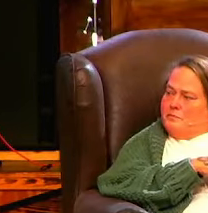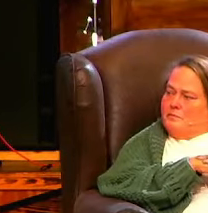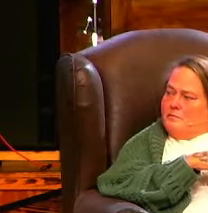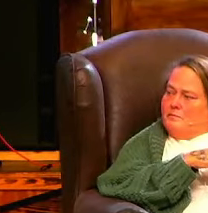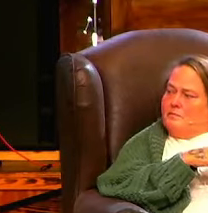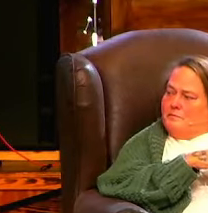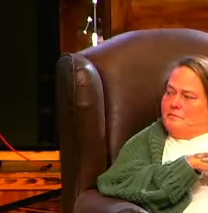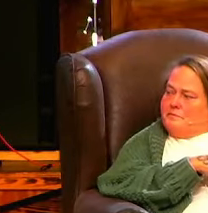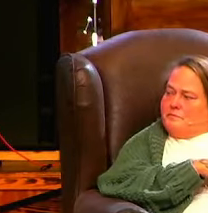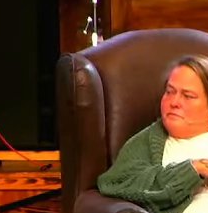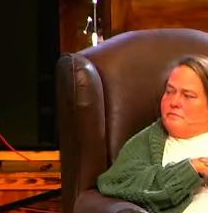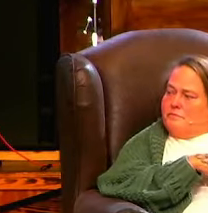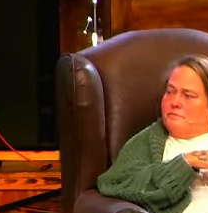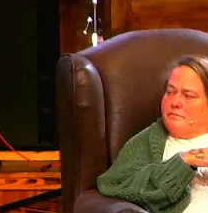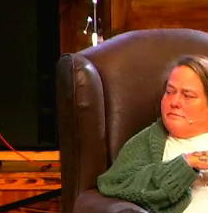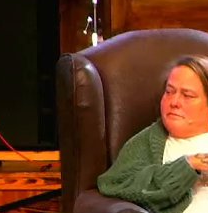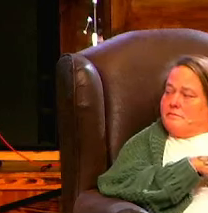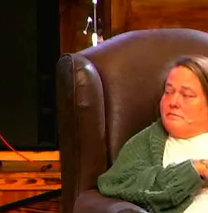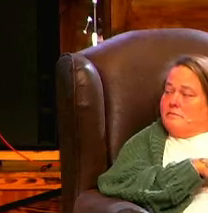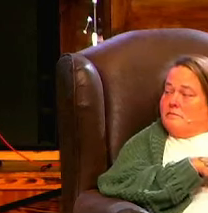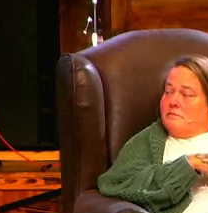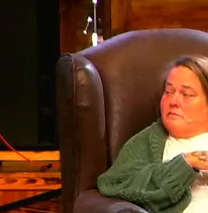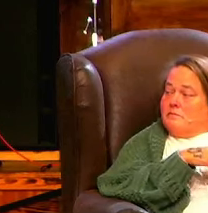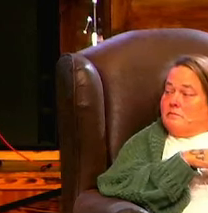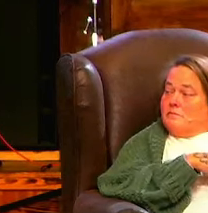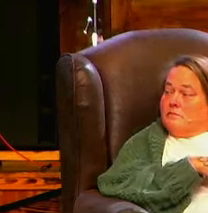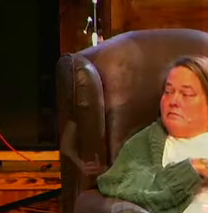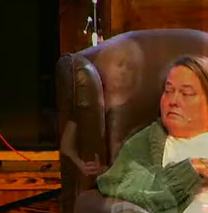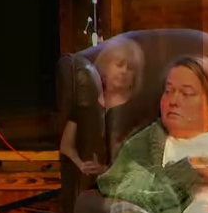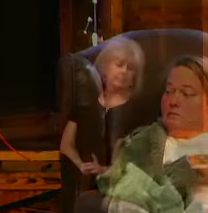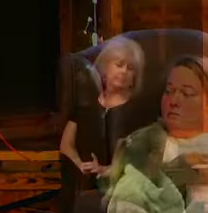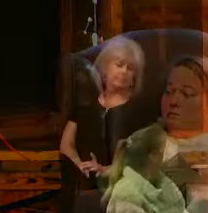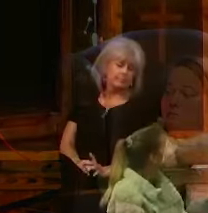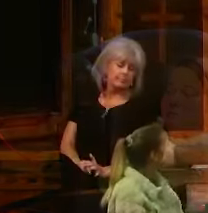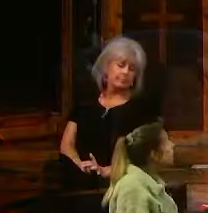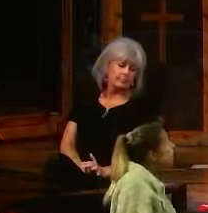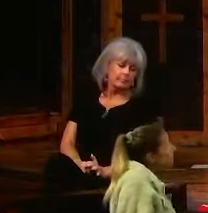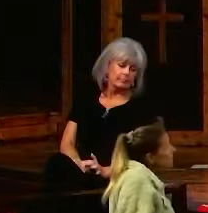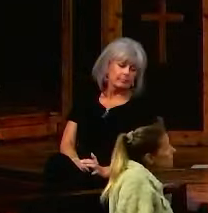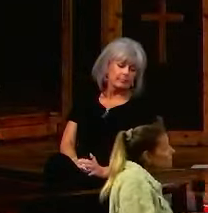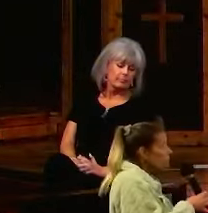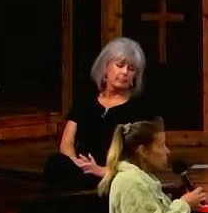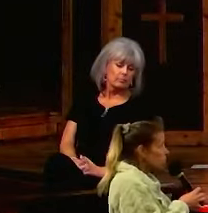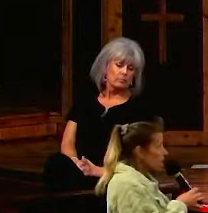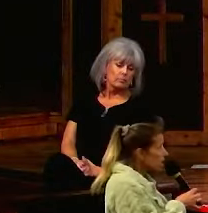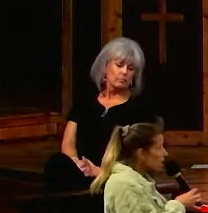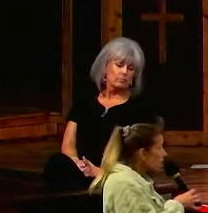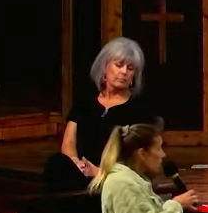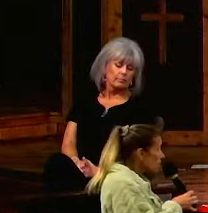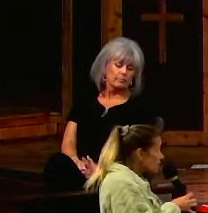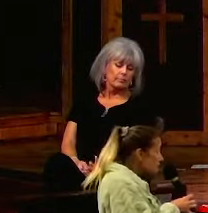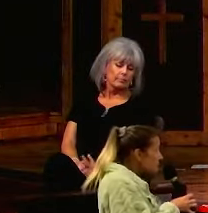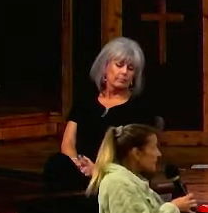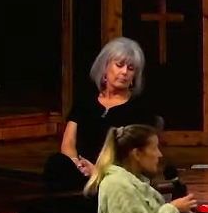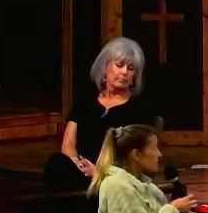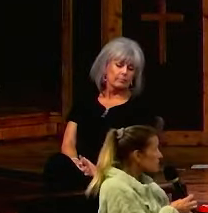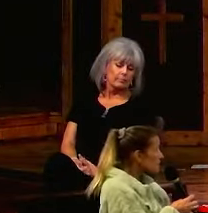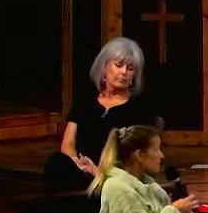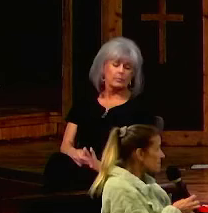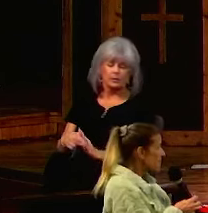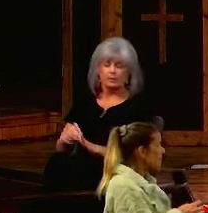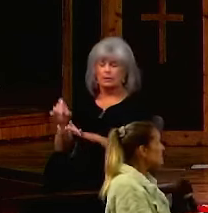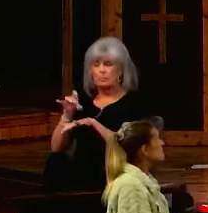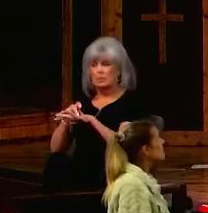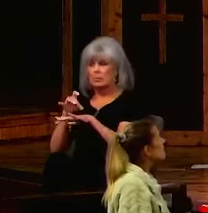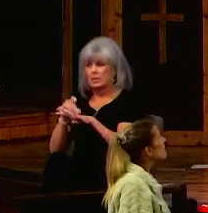Halloween lights, hay rack rides, pumpkin carving. Oh, yeah. Pumpkin carving, those